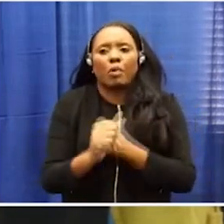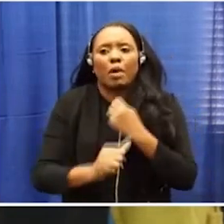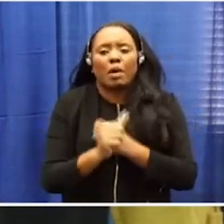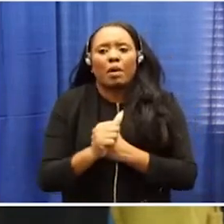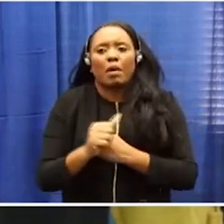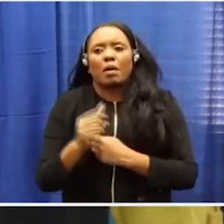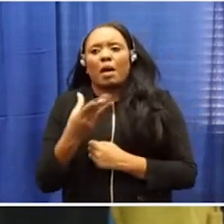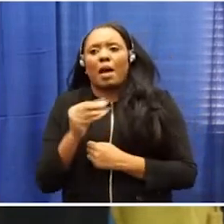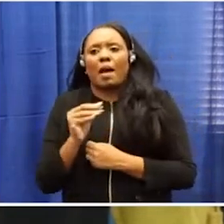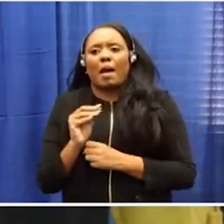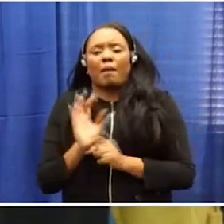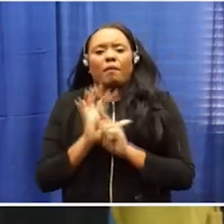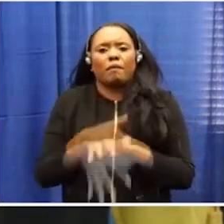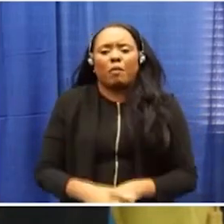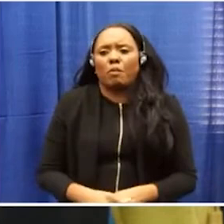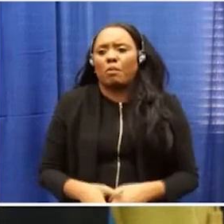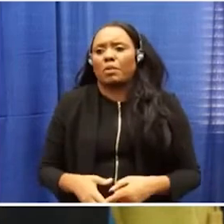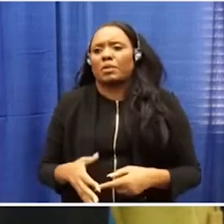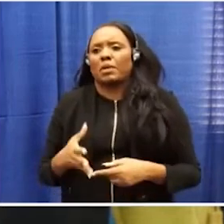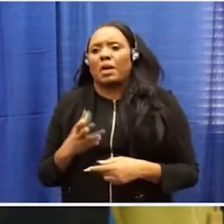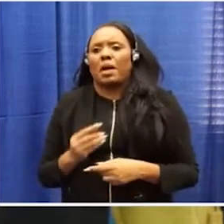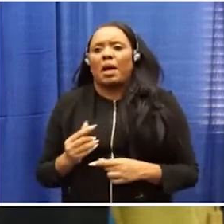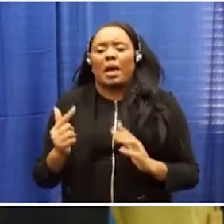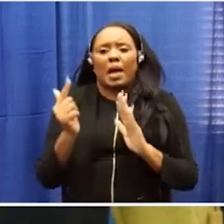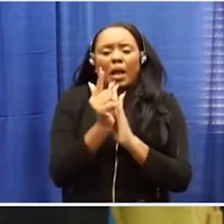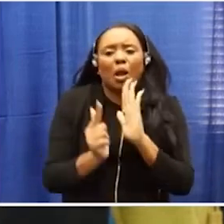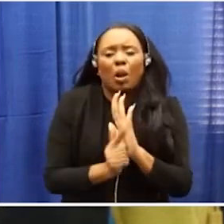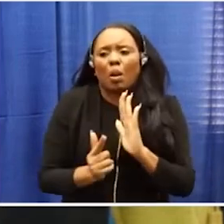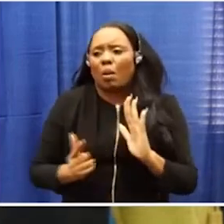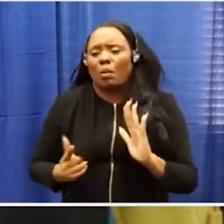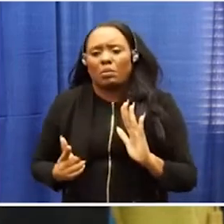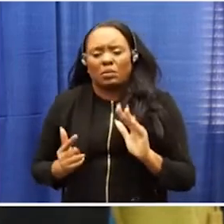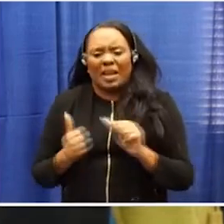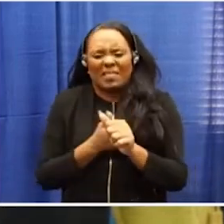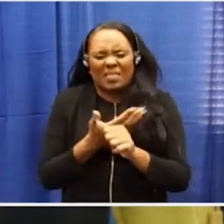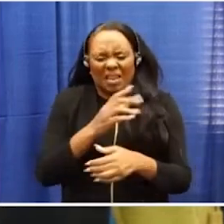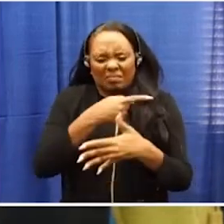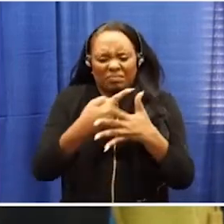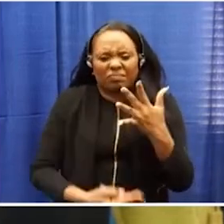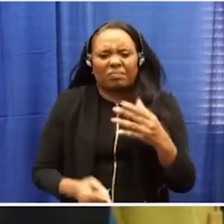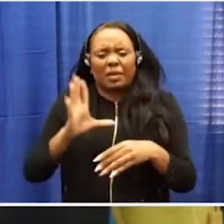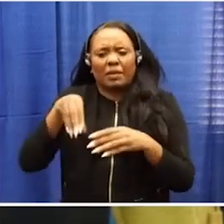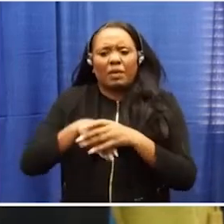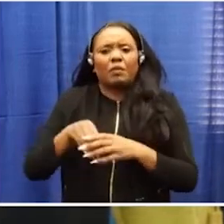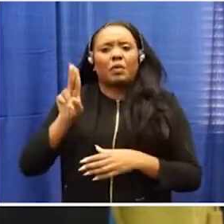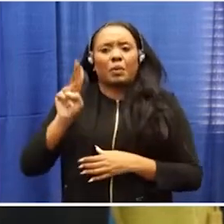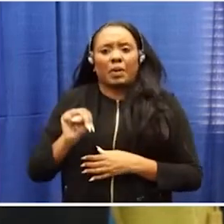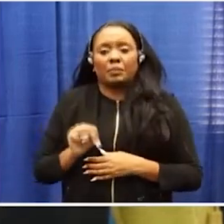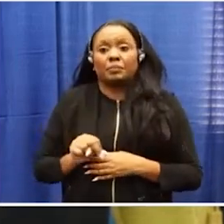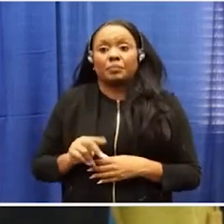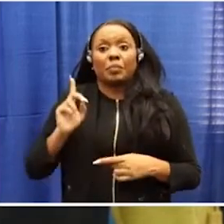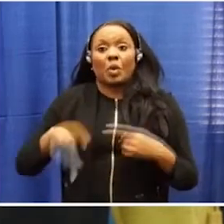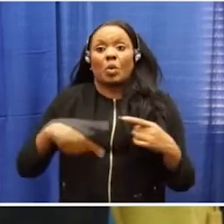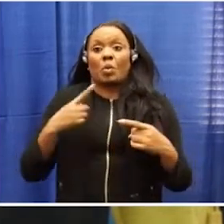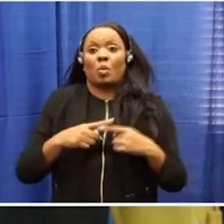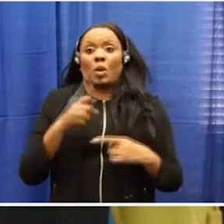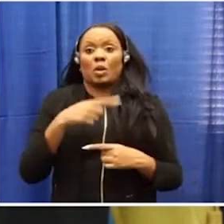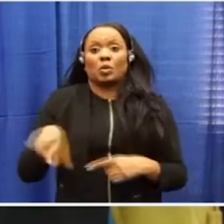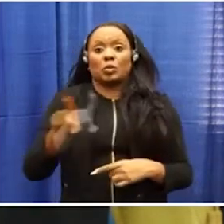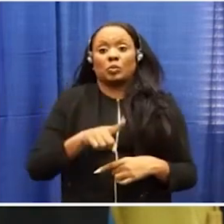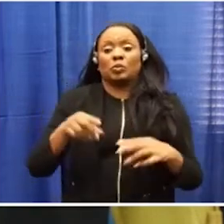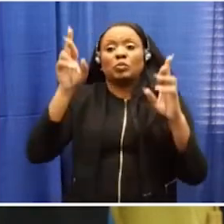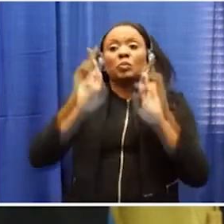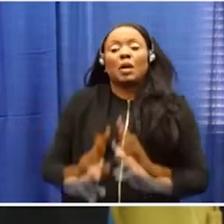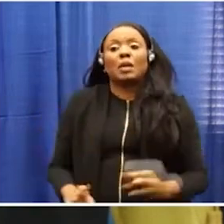of law, and the right to self-determination. When respected, they have